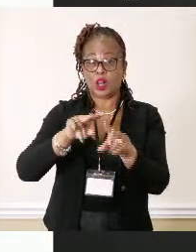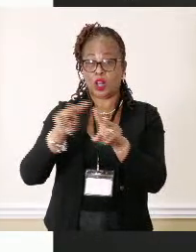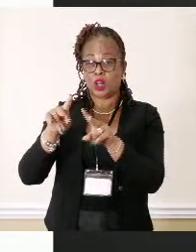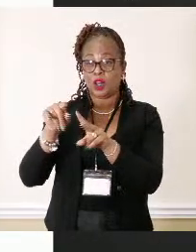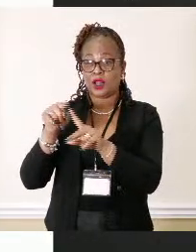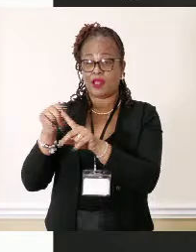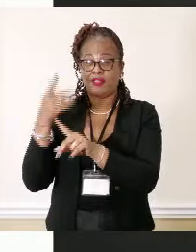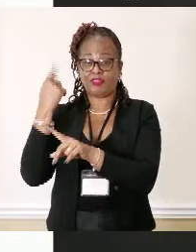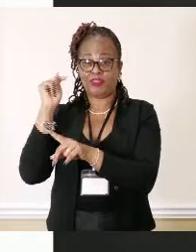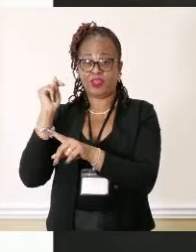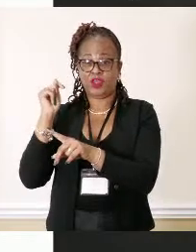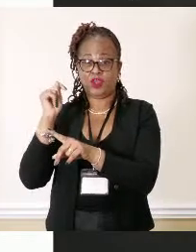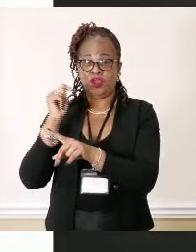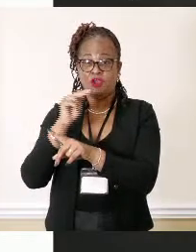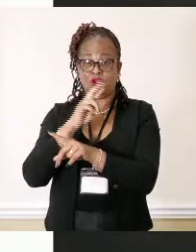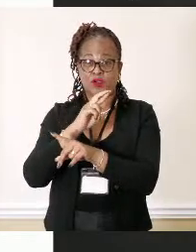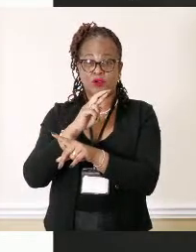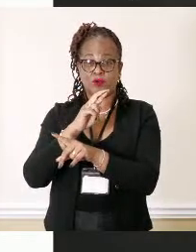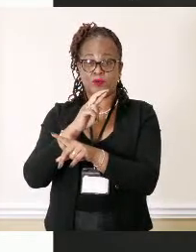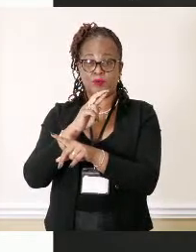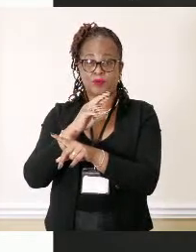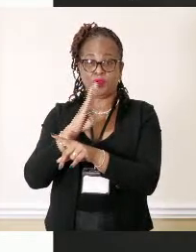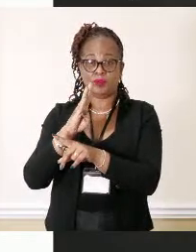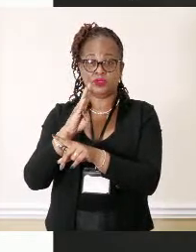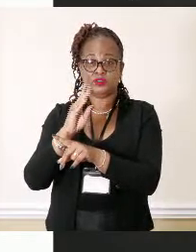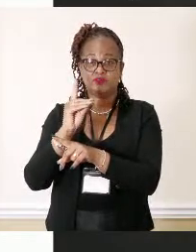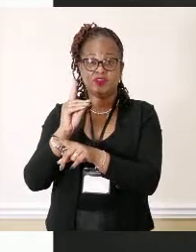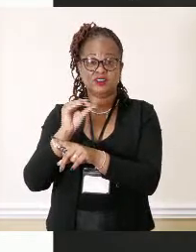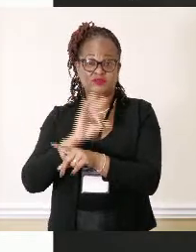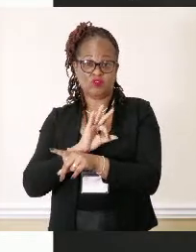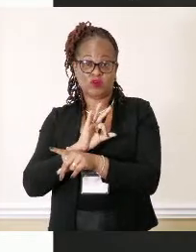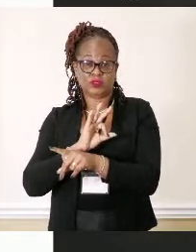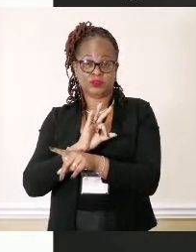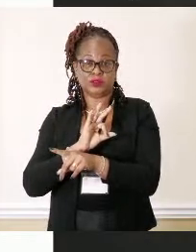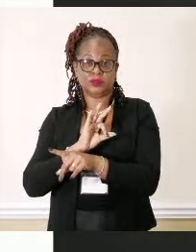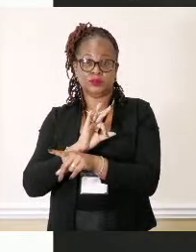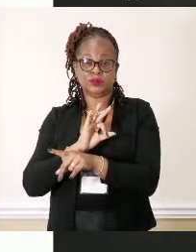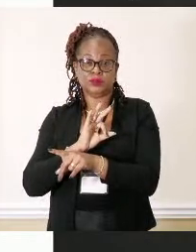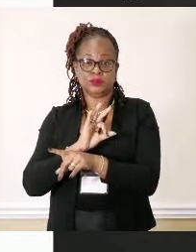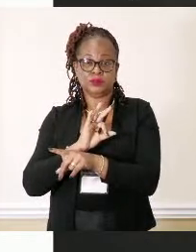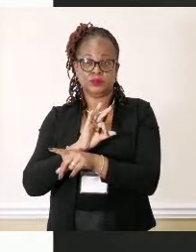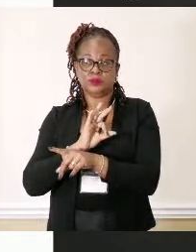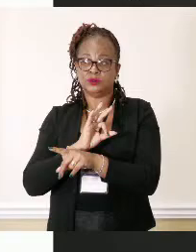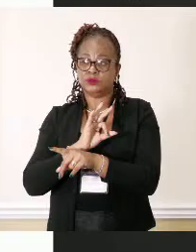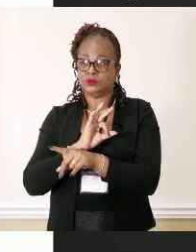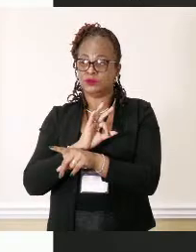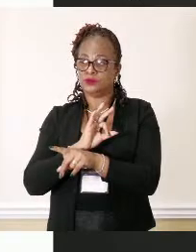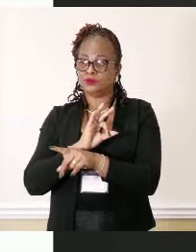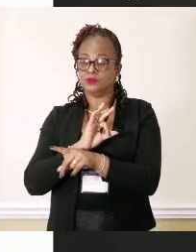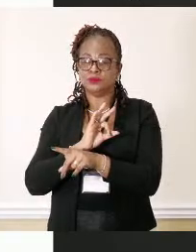the Royal Bahamas Defense Force, the